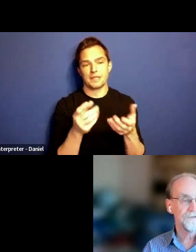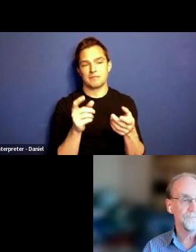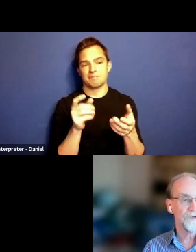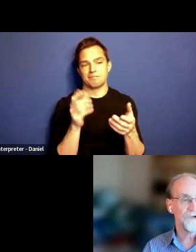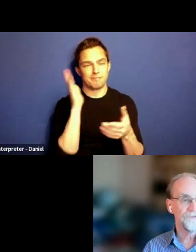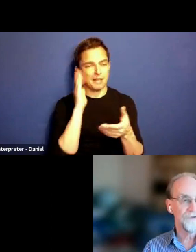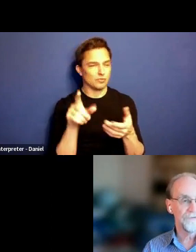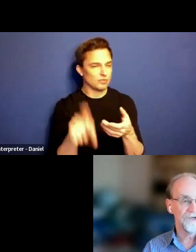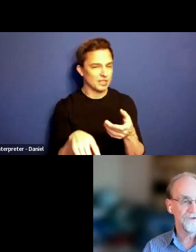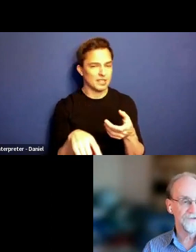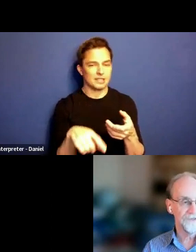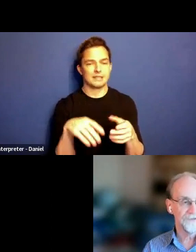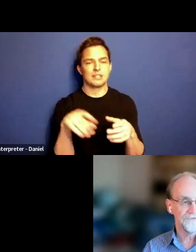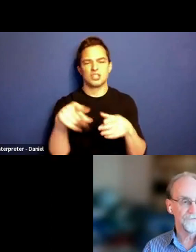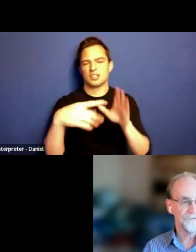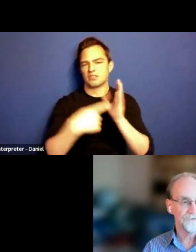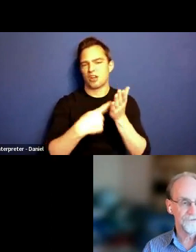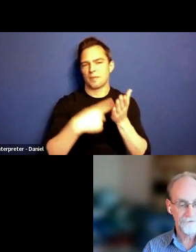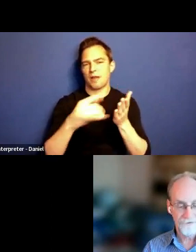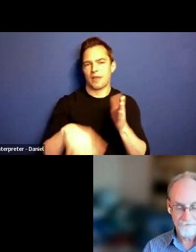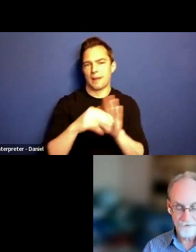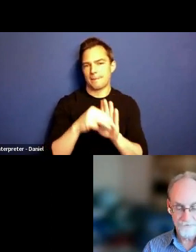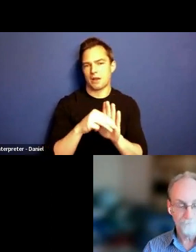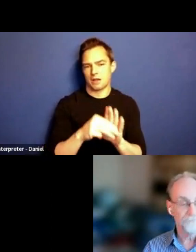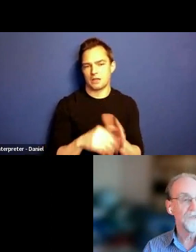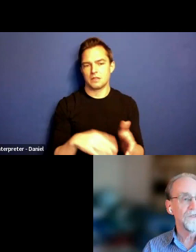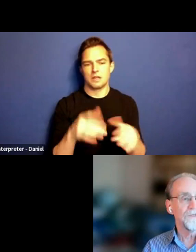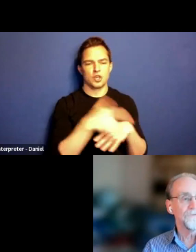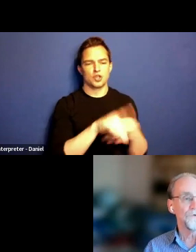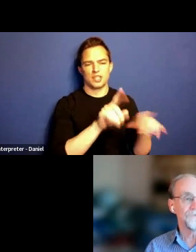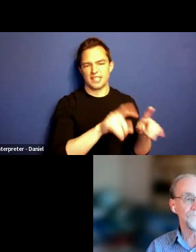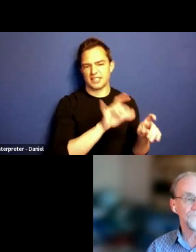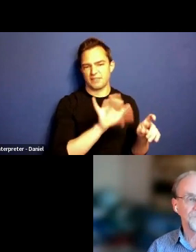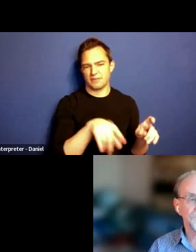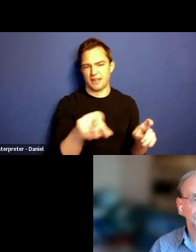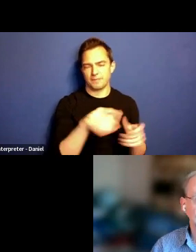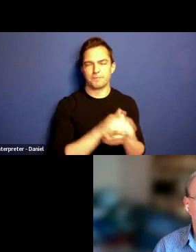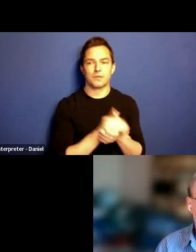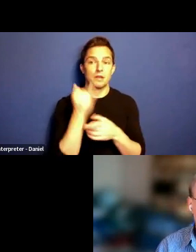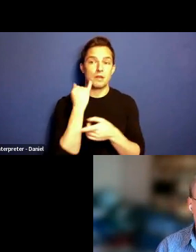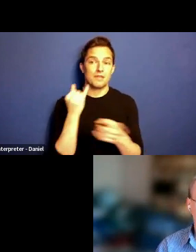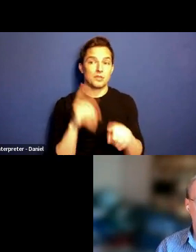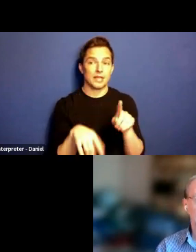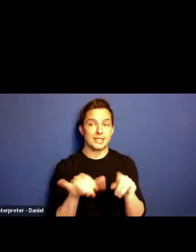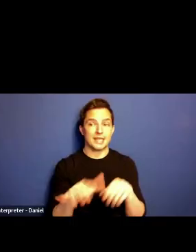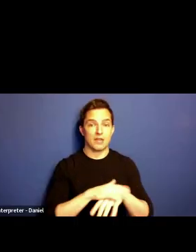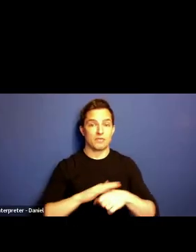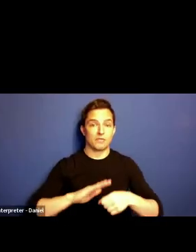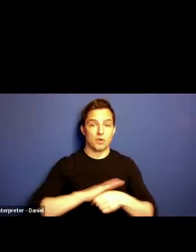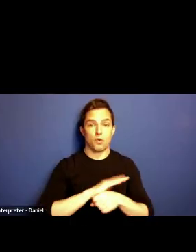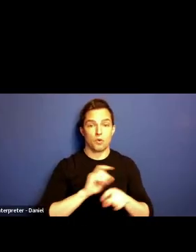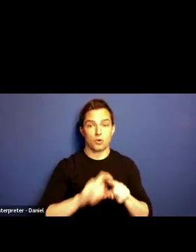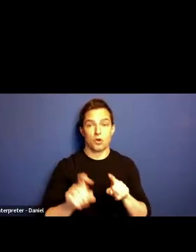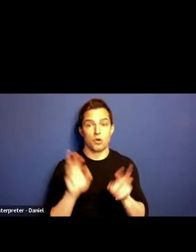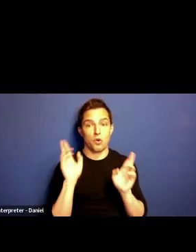talking about that model and some of the early testing of it. So if you're not able to stay on for the whole call, which I